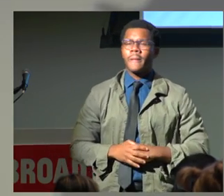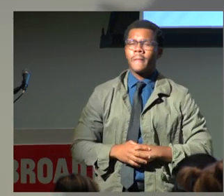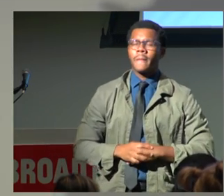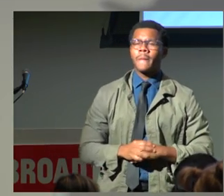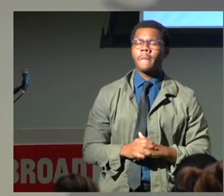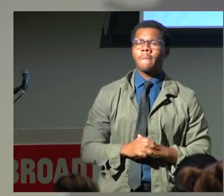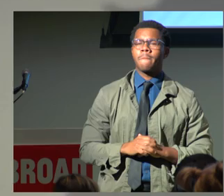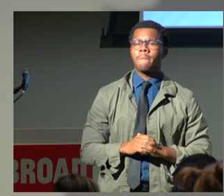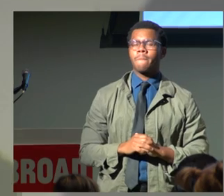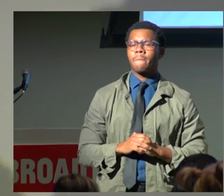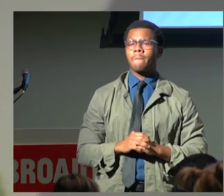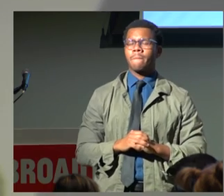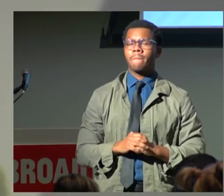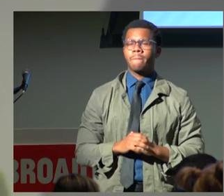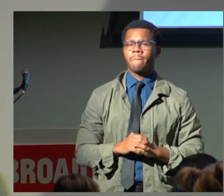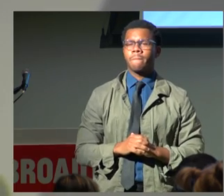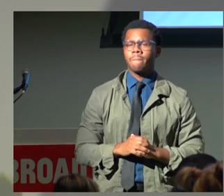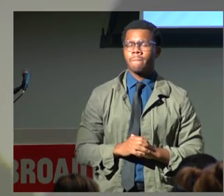I think